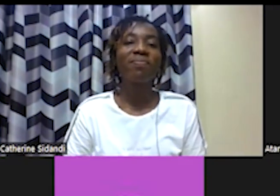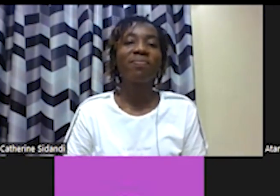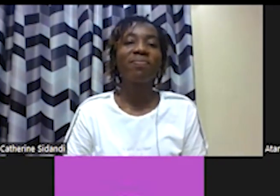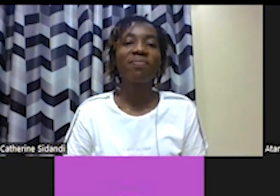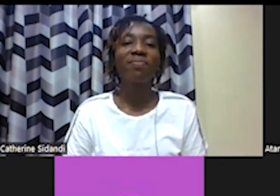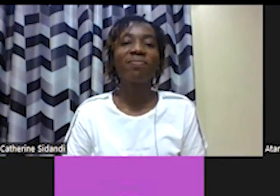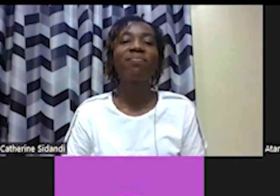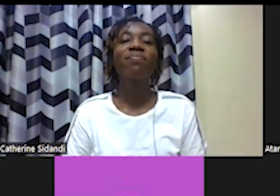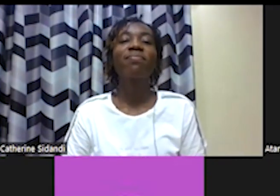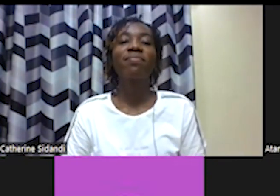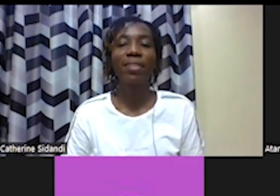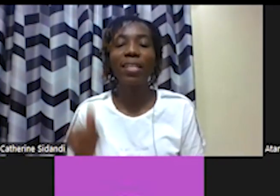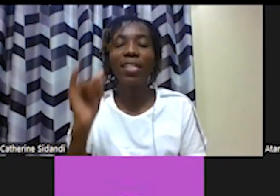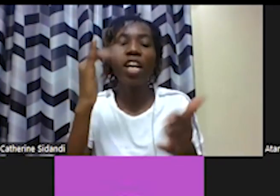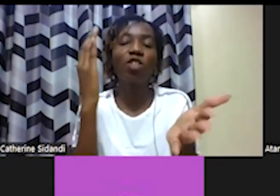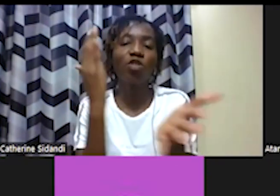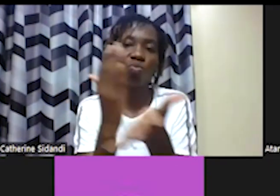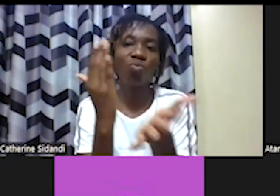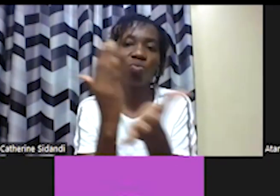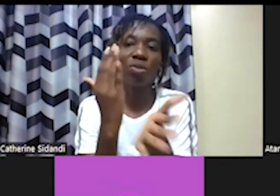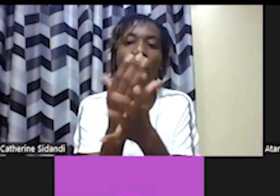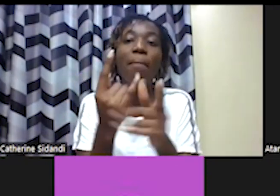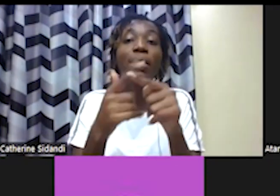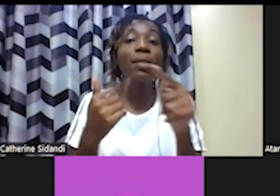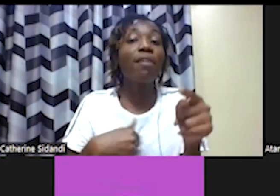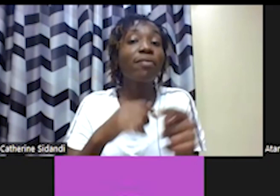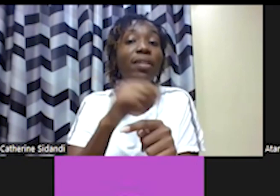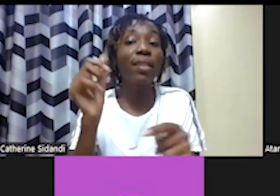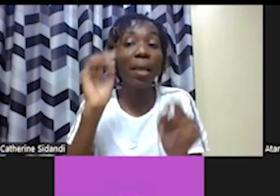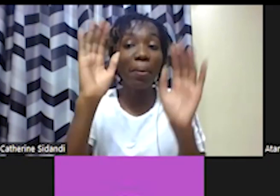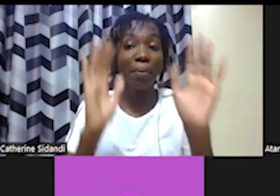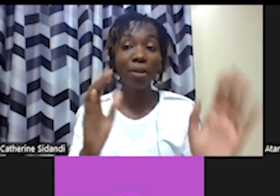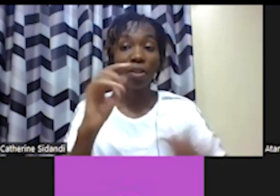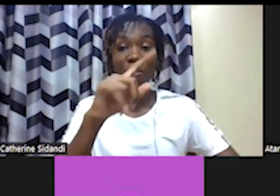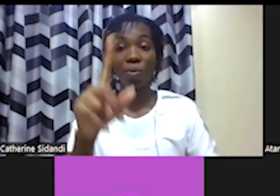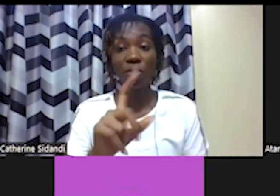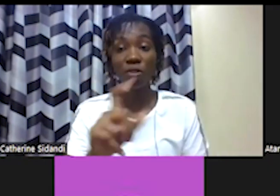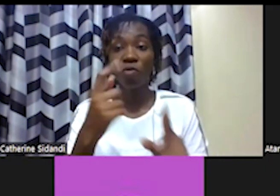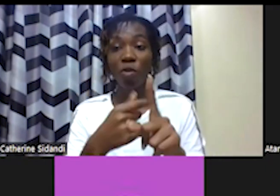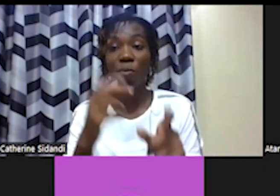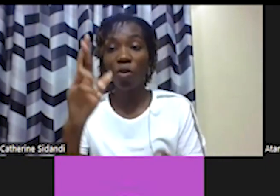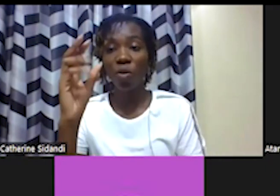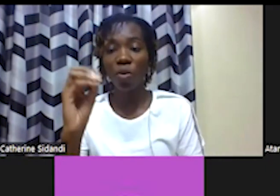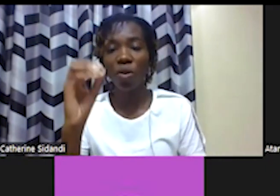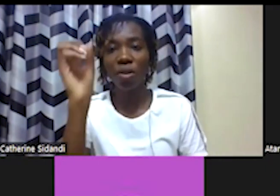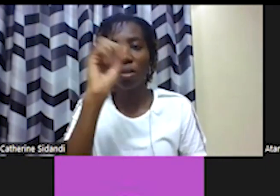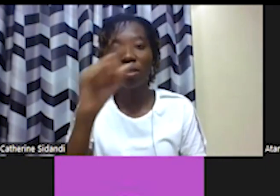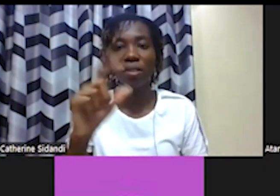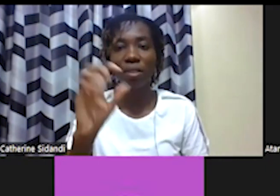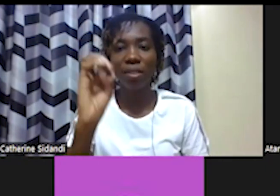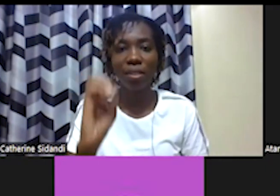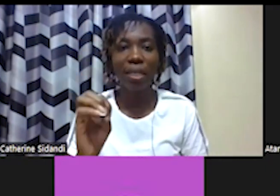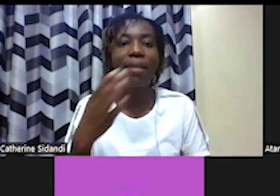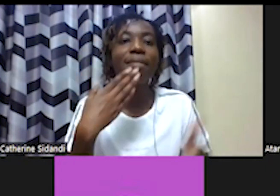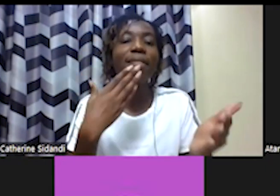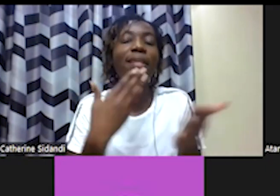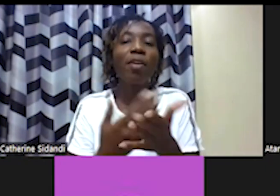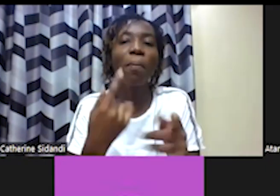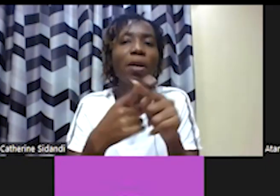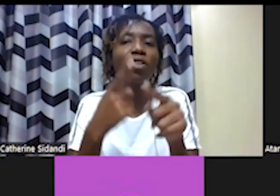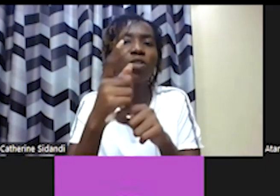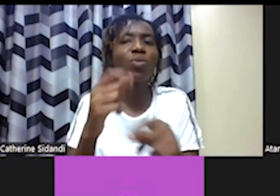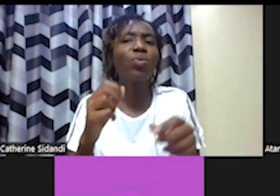Thank you. That's true. That's true. And then, but there's an important question here from Rose. Thank you, Honorable Linah. How do you manage the